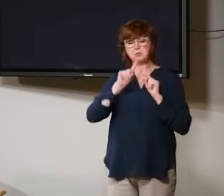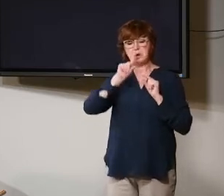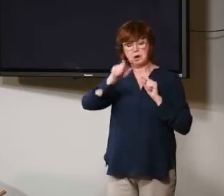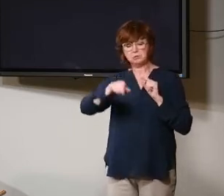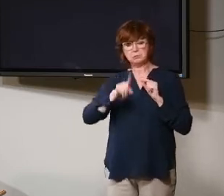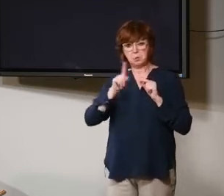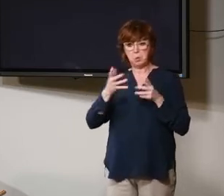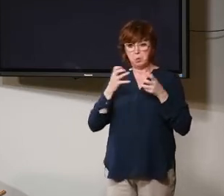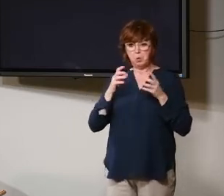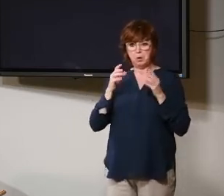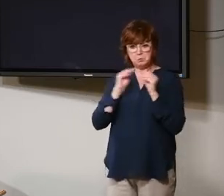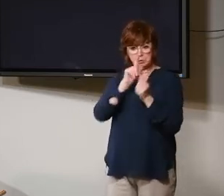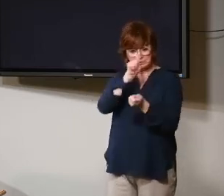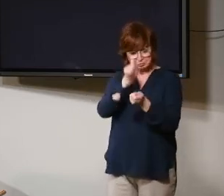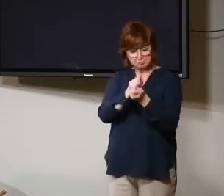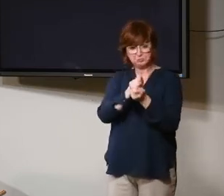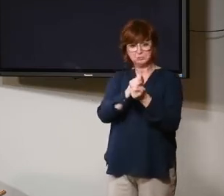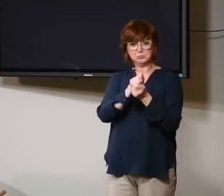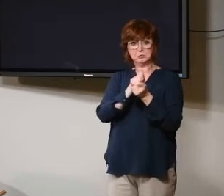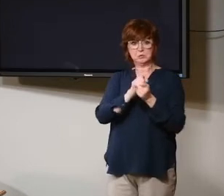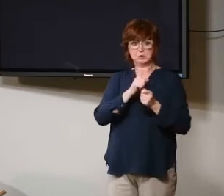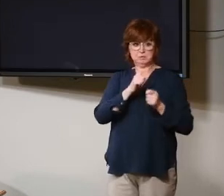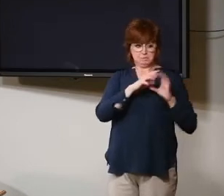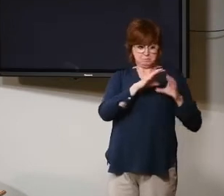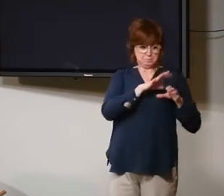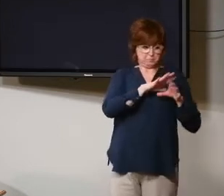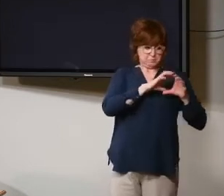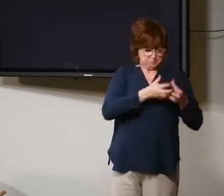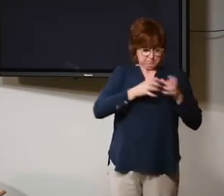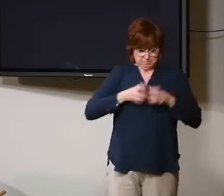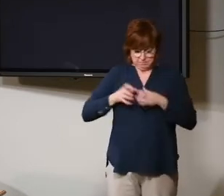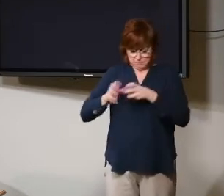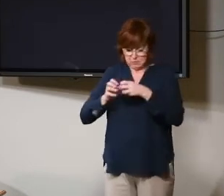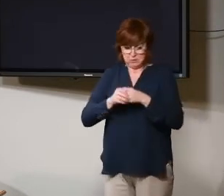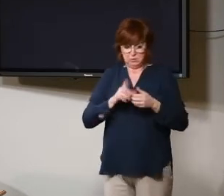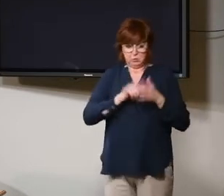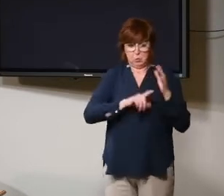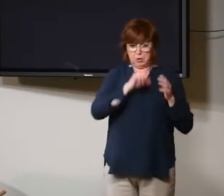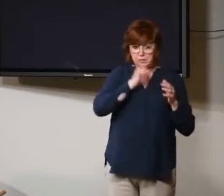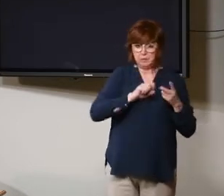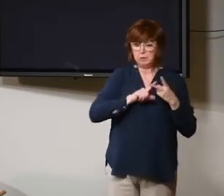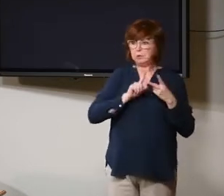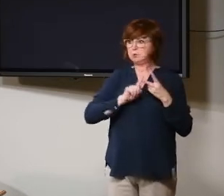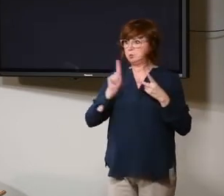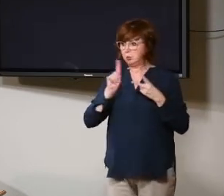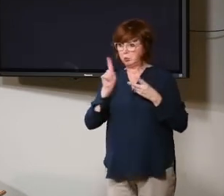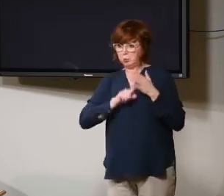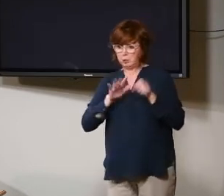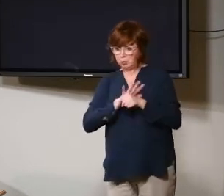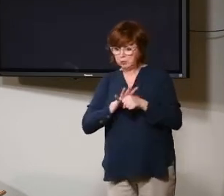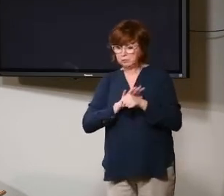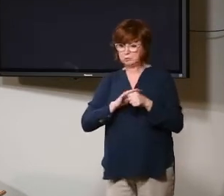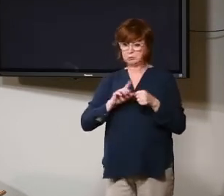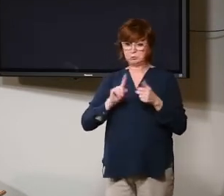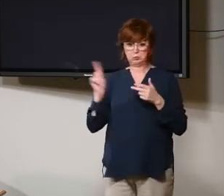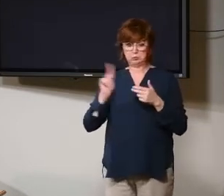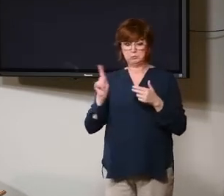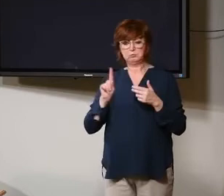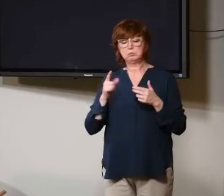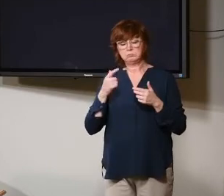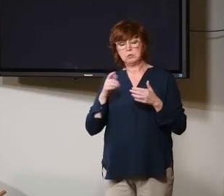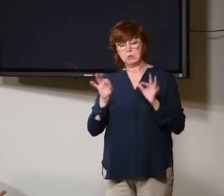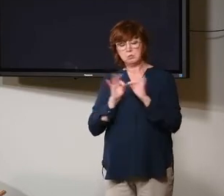this may be communicated, if you will, understanding that there may be at times regional outbreaks.